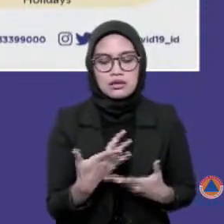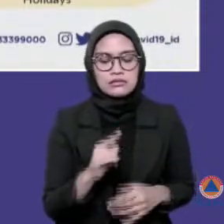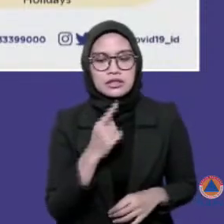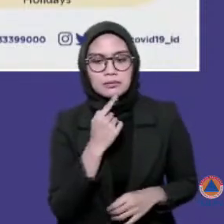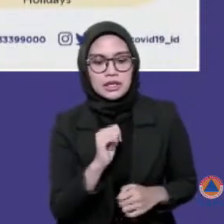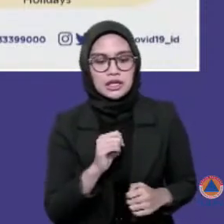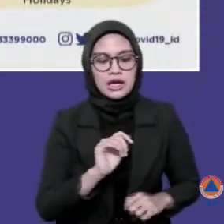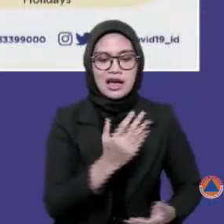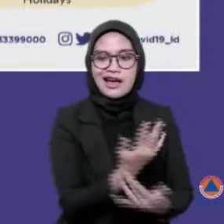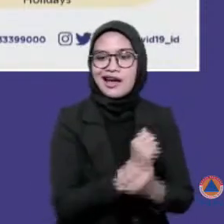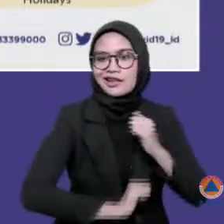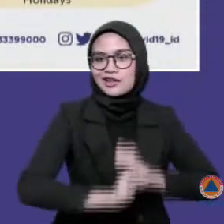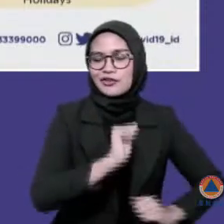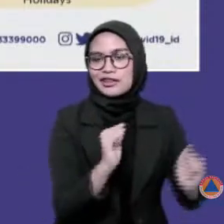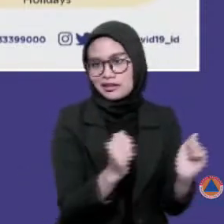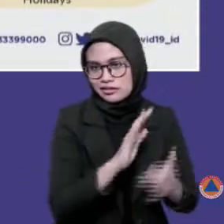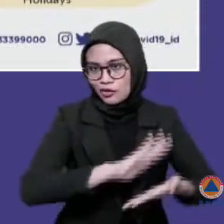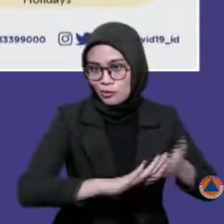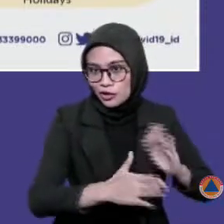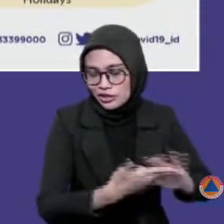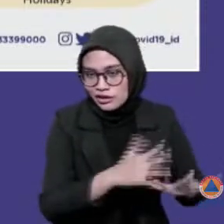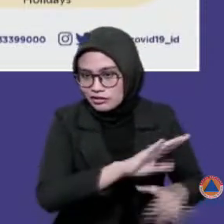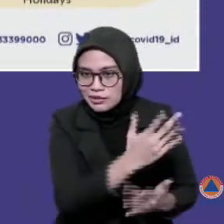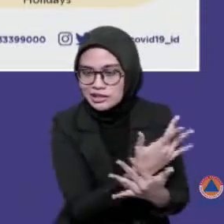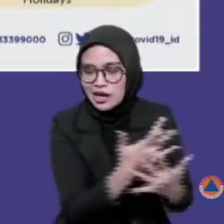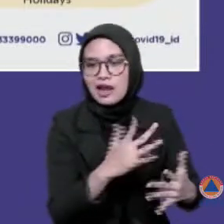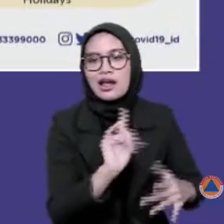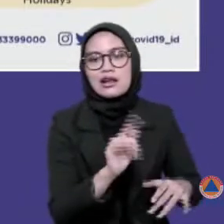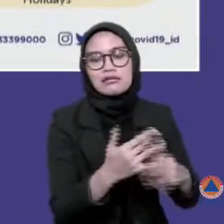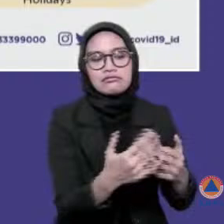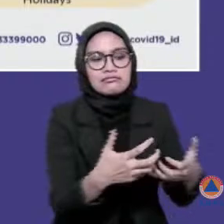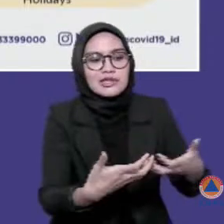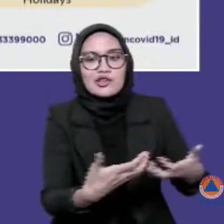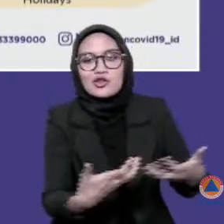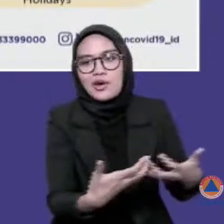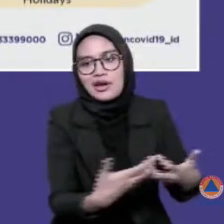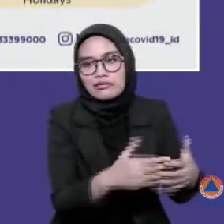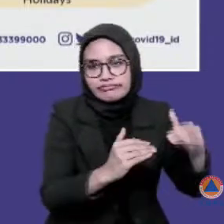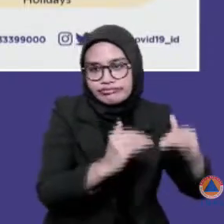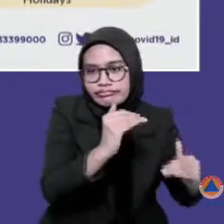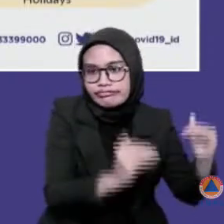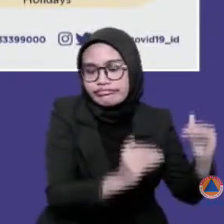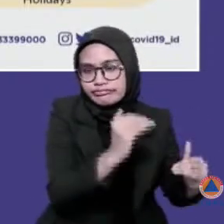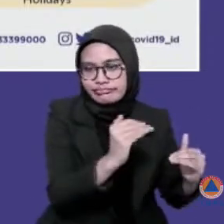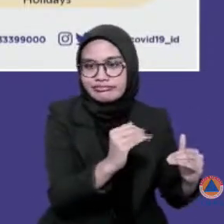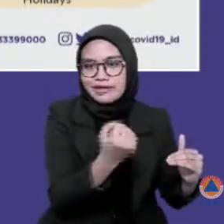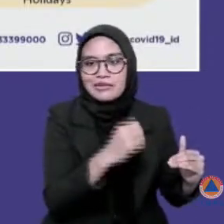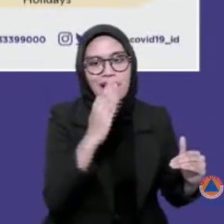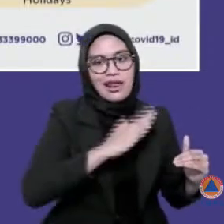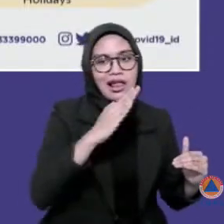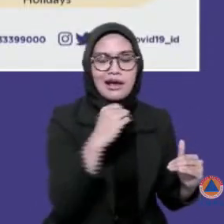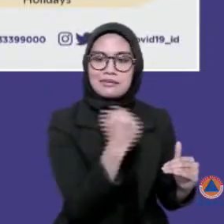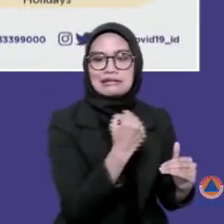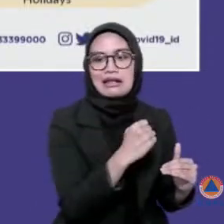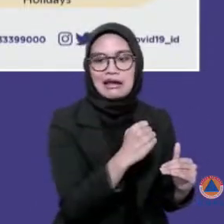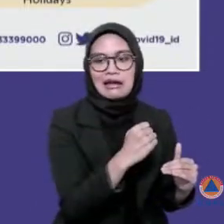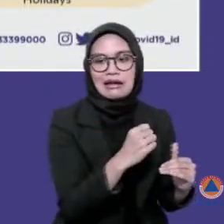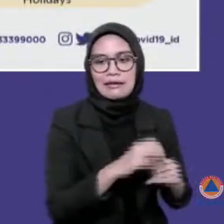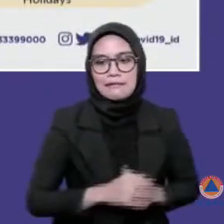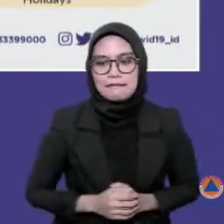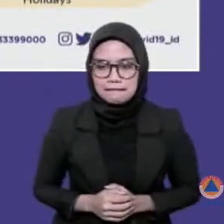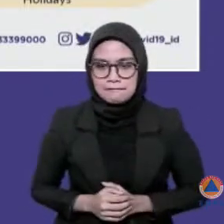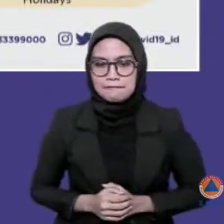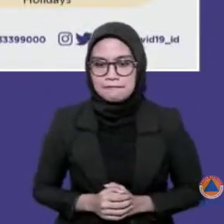the dynamics of the COVID-19 variant. With geographic conditions varying